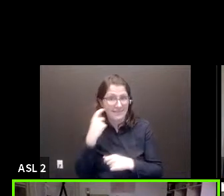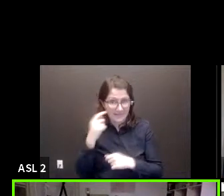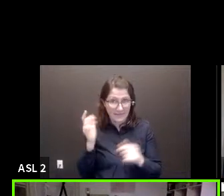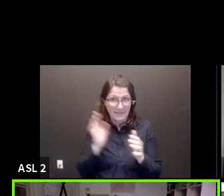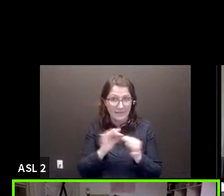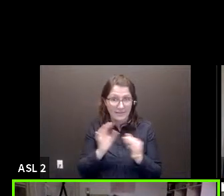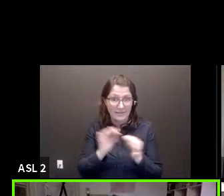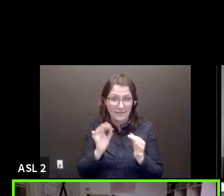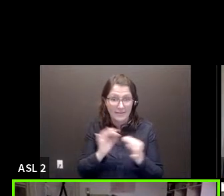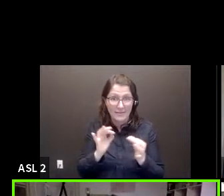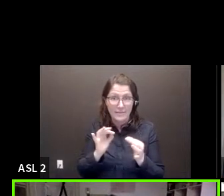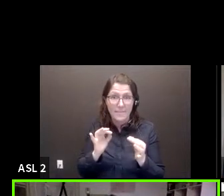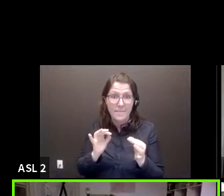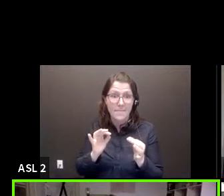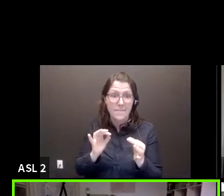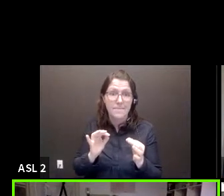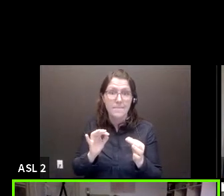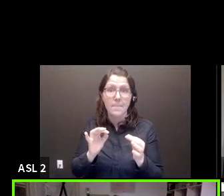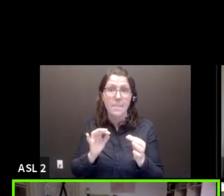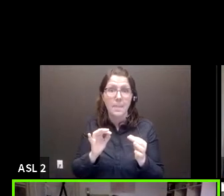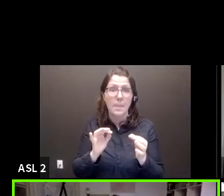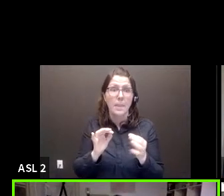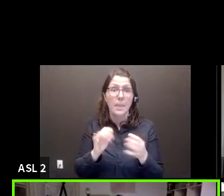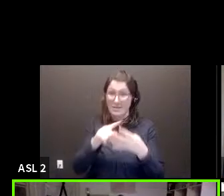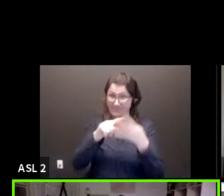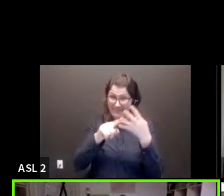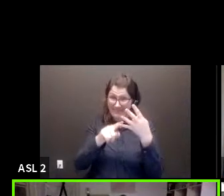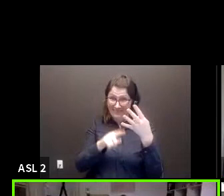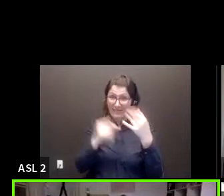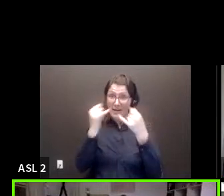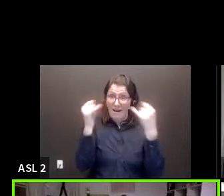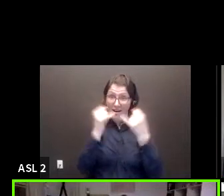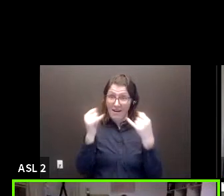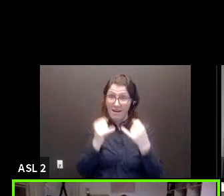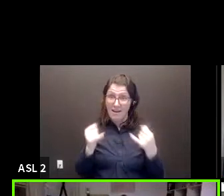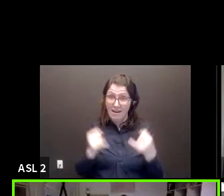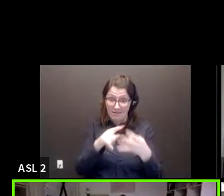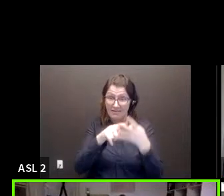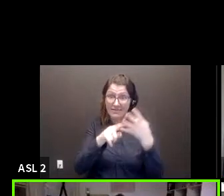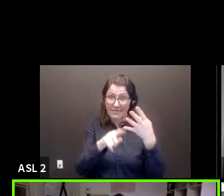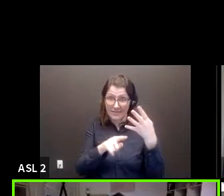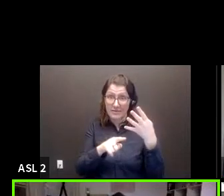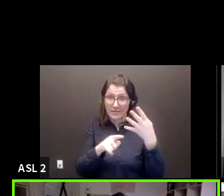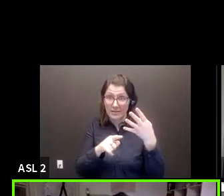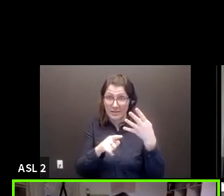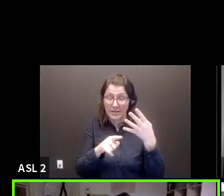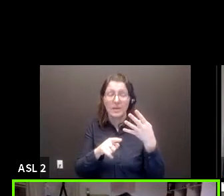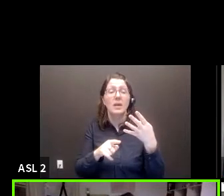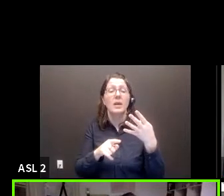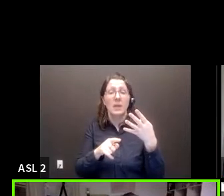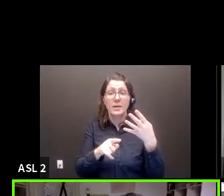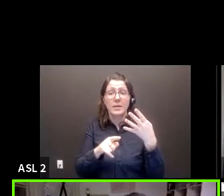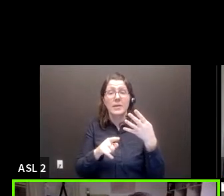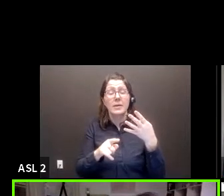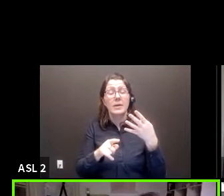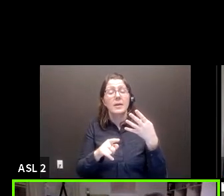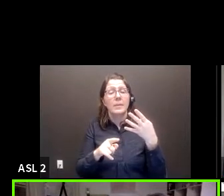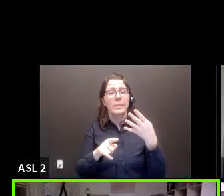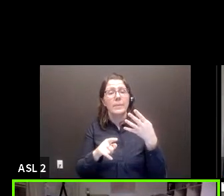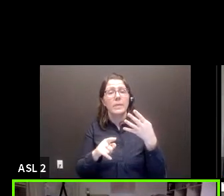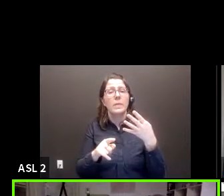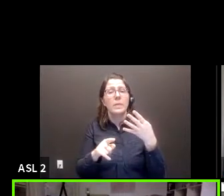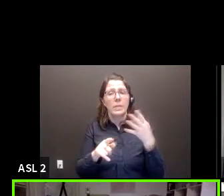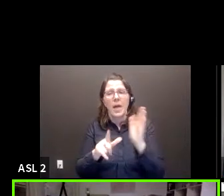issues that you had raised we will be going and speaking to the